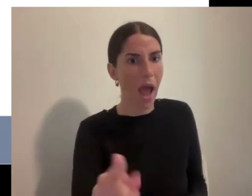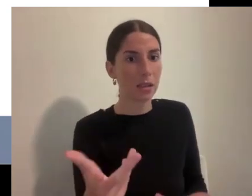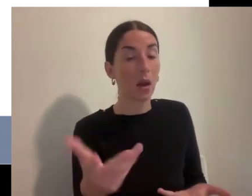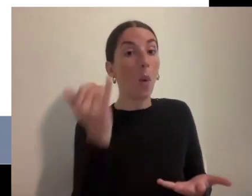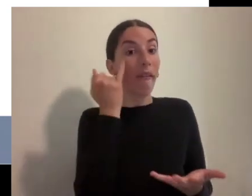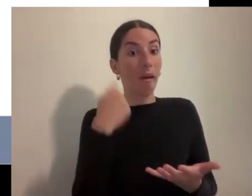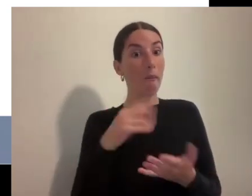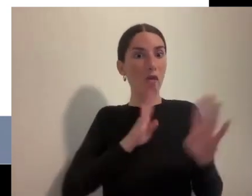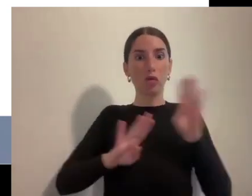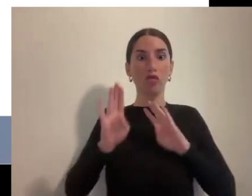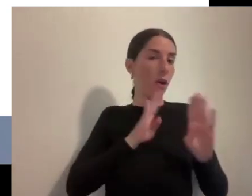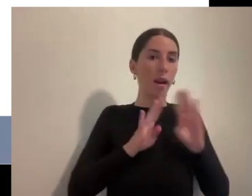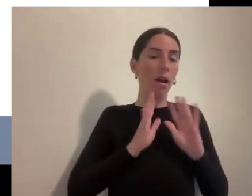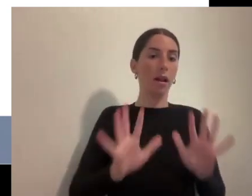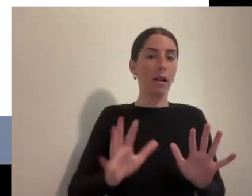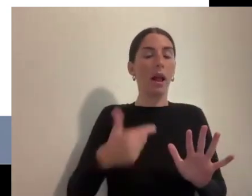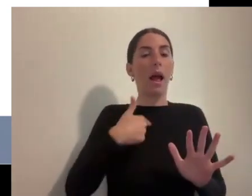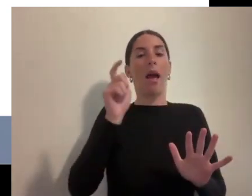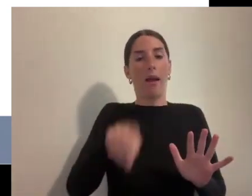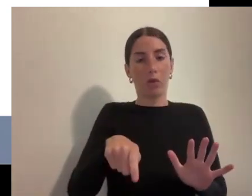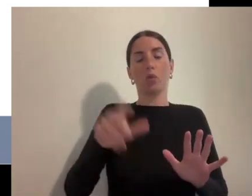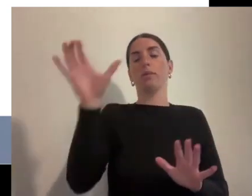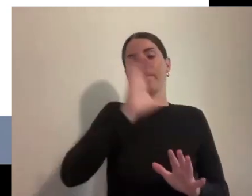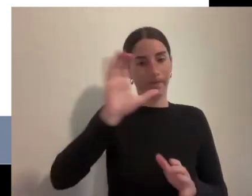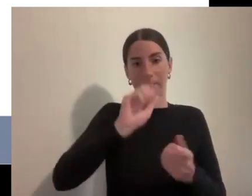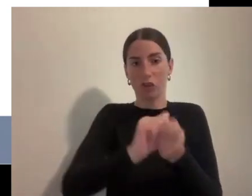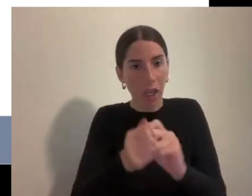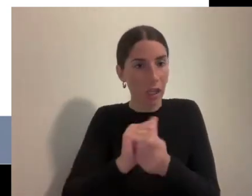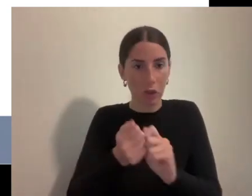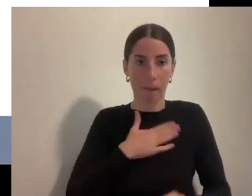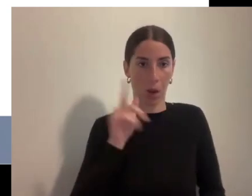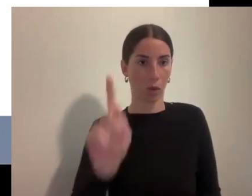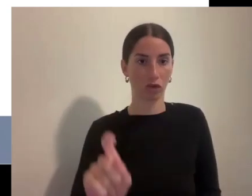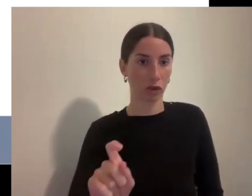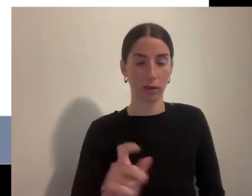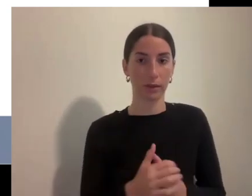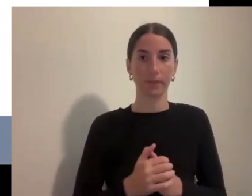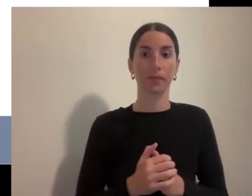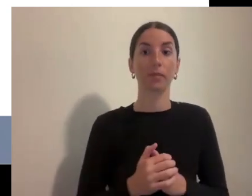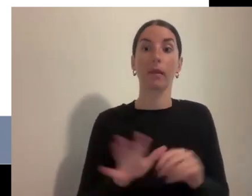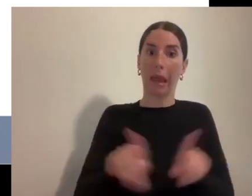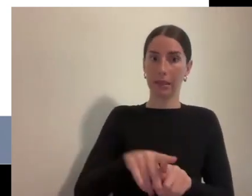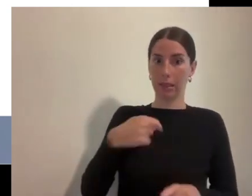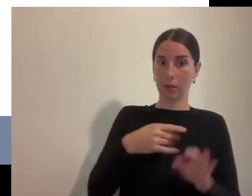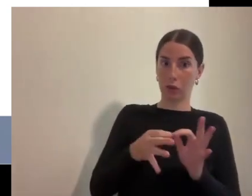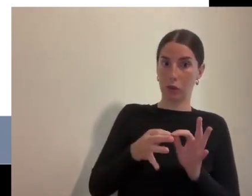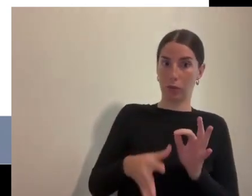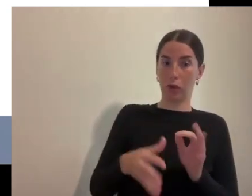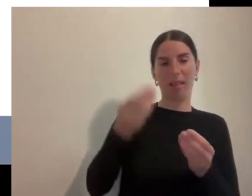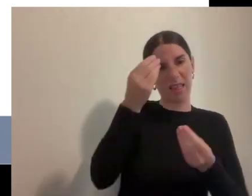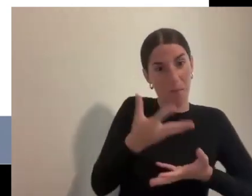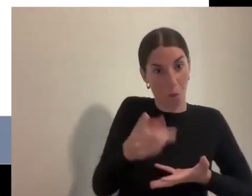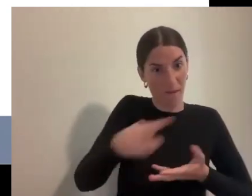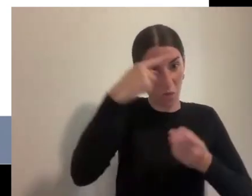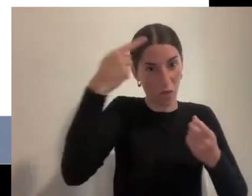that, what I need to do is refine my prompt. So as an interpreter, and let me know if you agree with me, but as